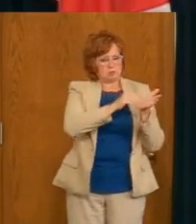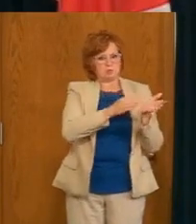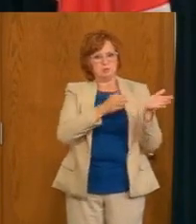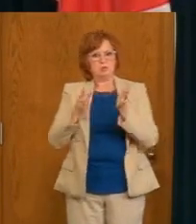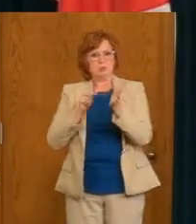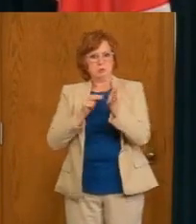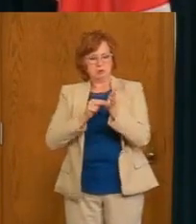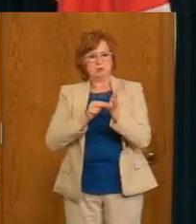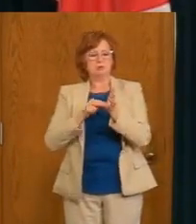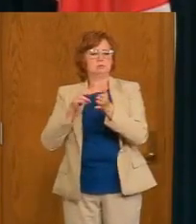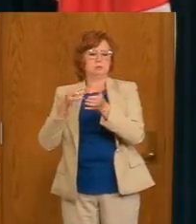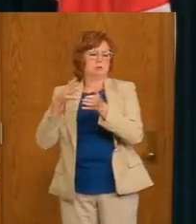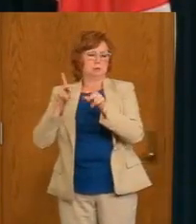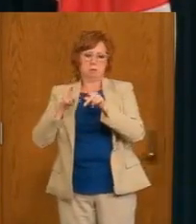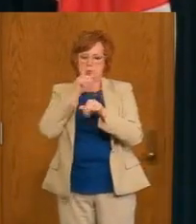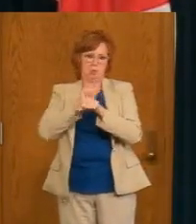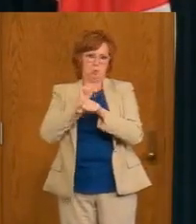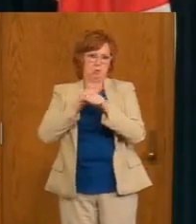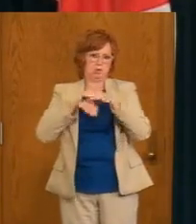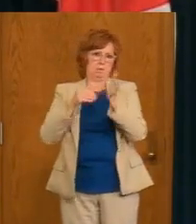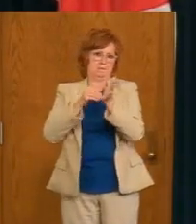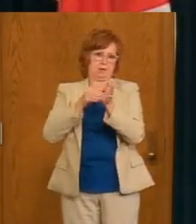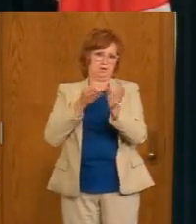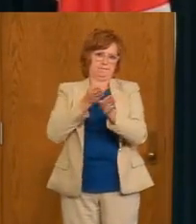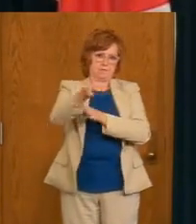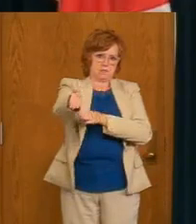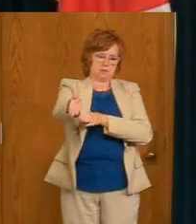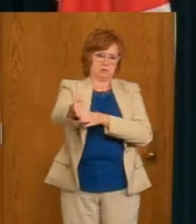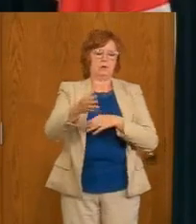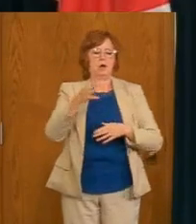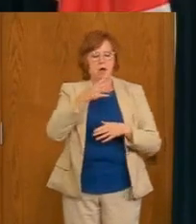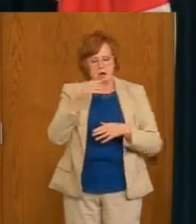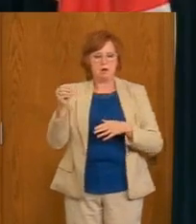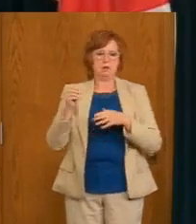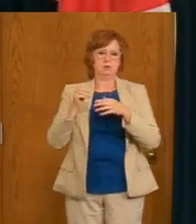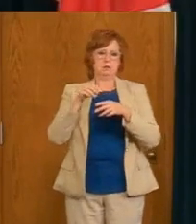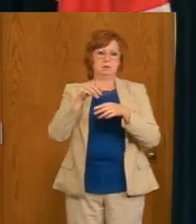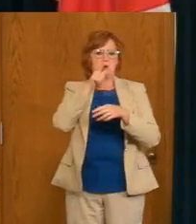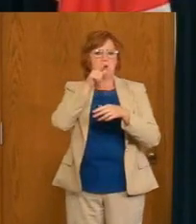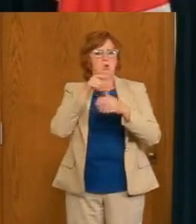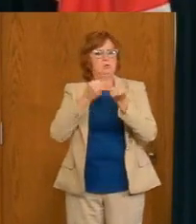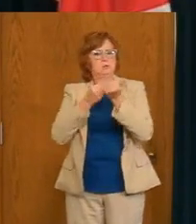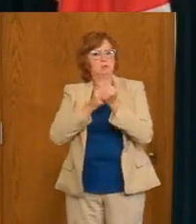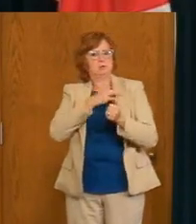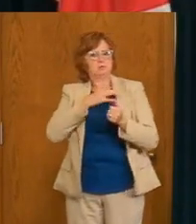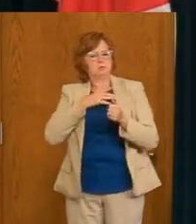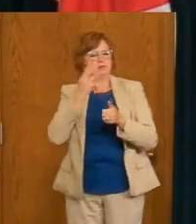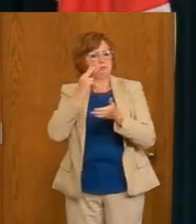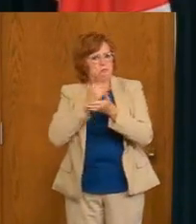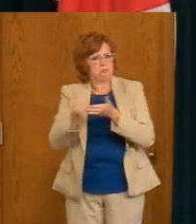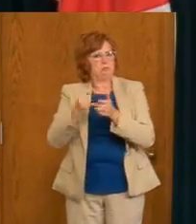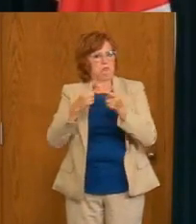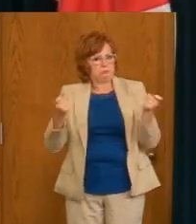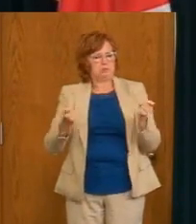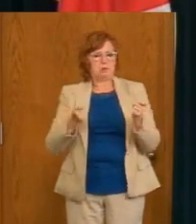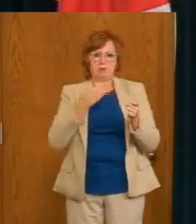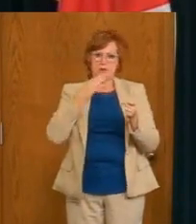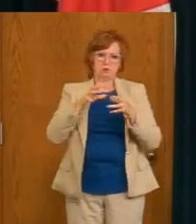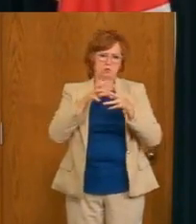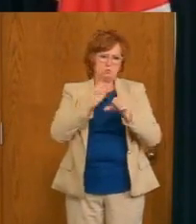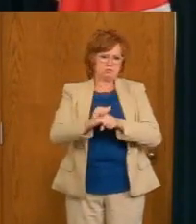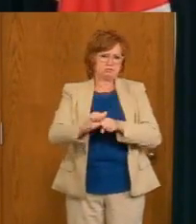nurses, all of the medical professionals across this province, and all of the other support staff that have been working so hard and with an extra